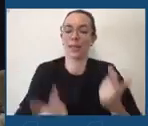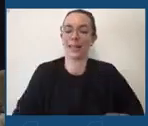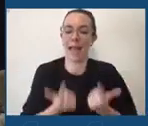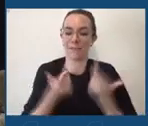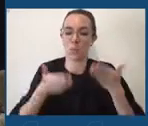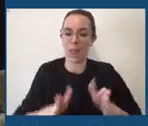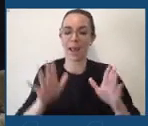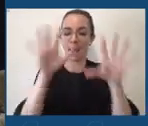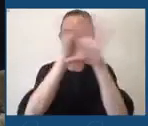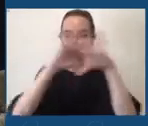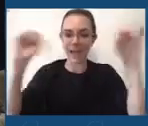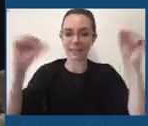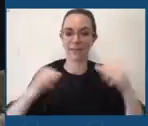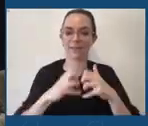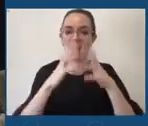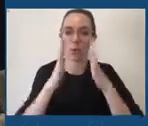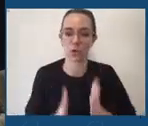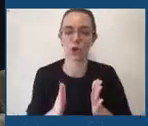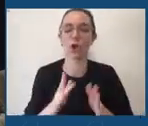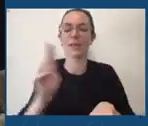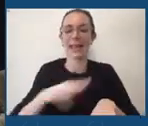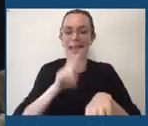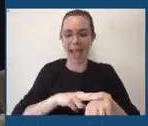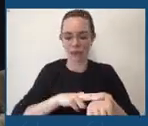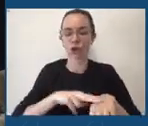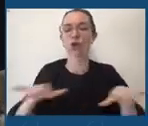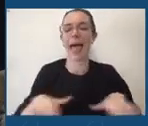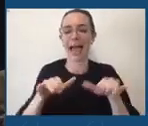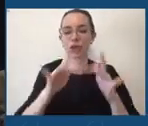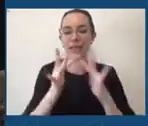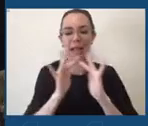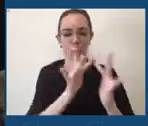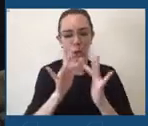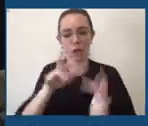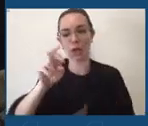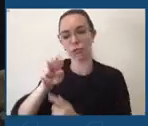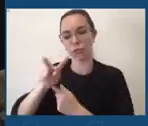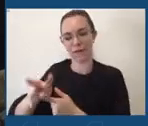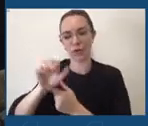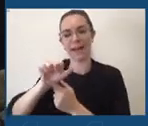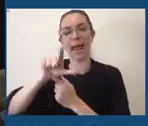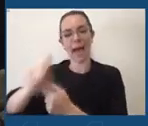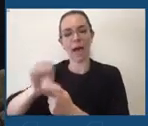and founder of the National Action Network, the Reverend Al Sharpton.